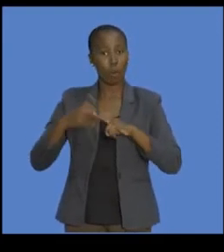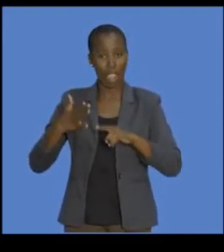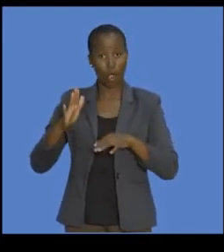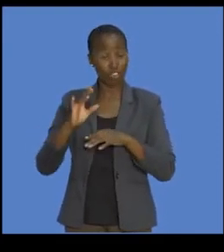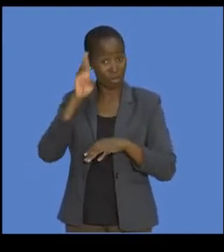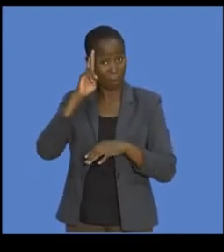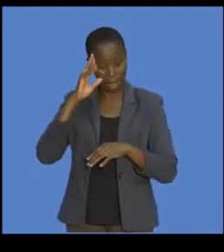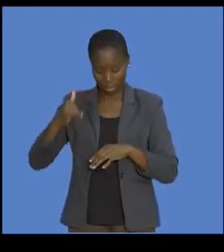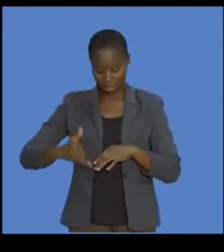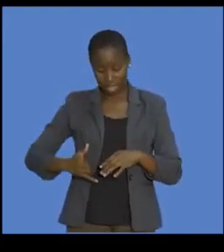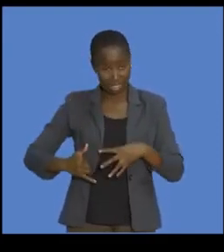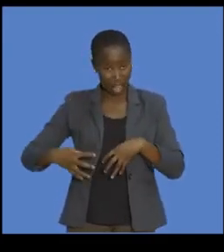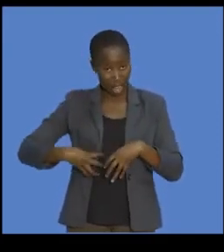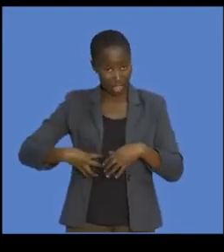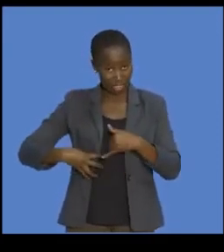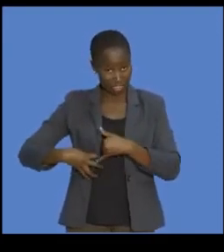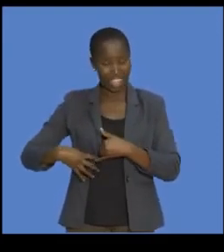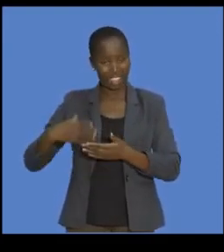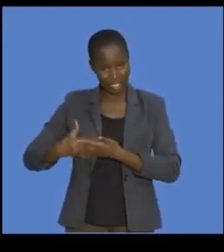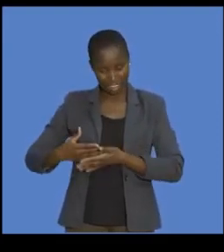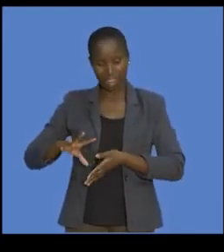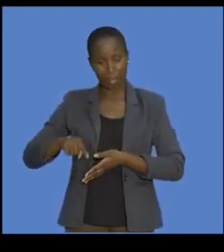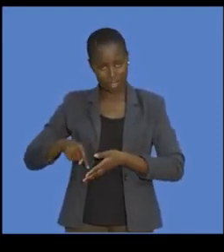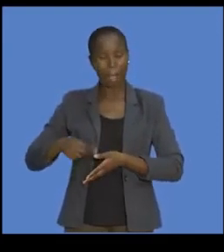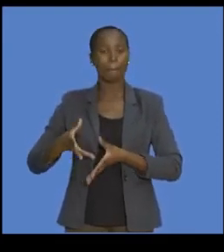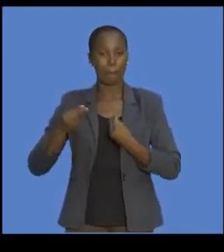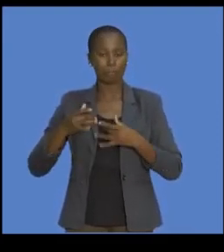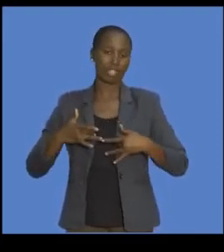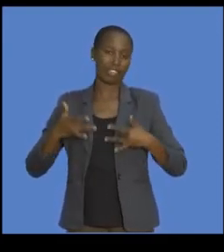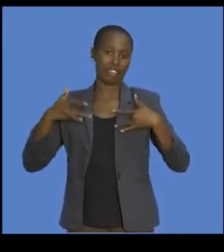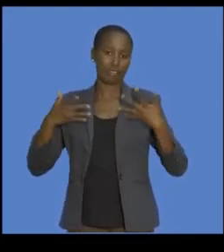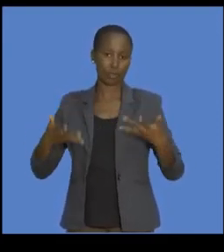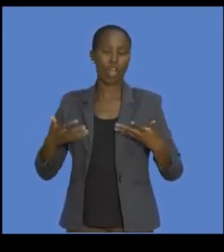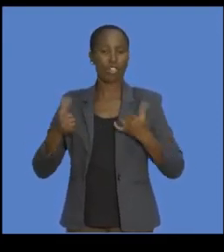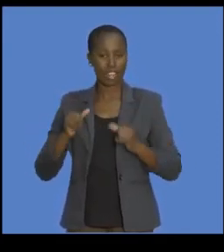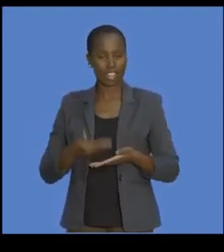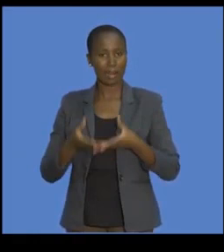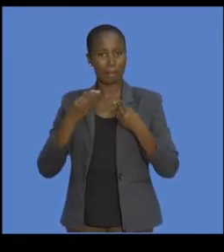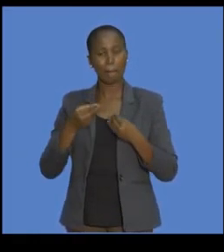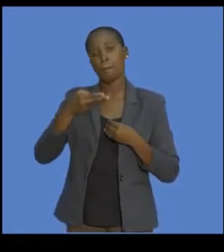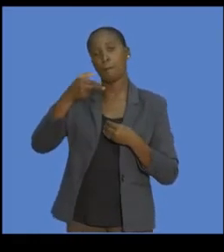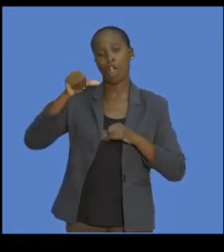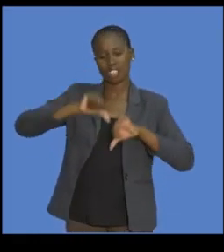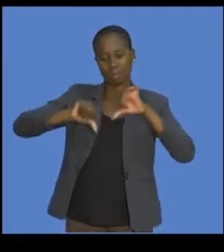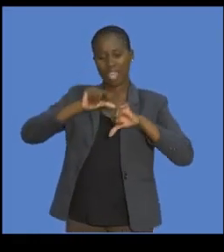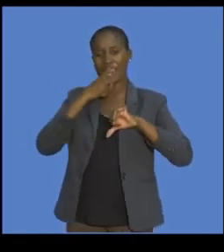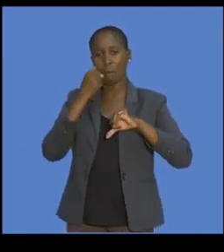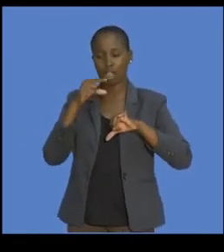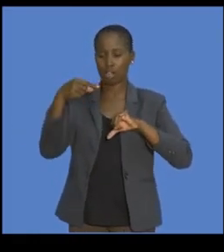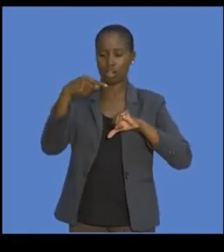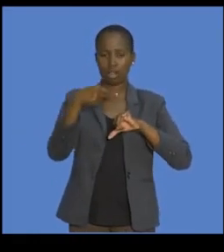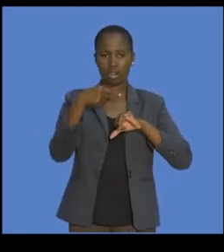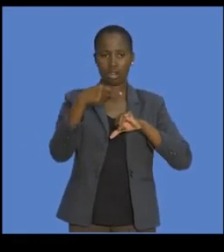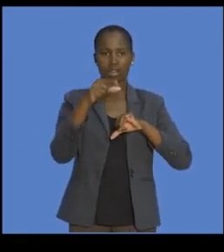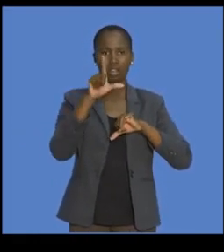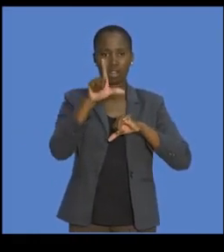that stored glycogen to be accessed, the pancreas will release a hormone called glucagon. And